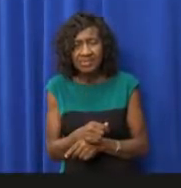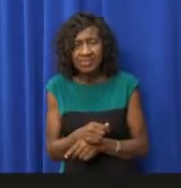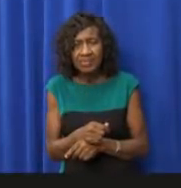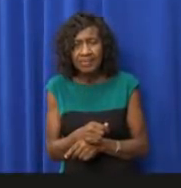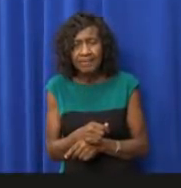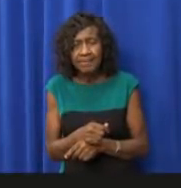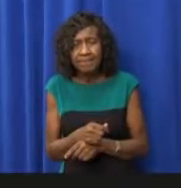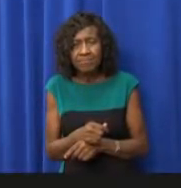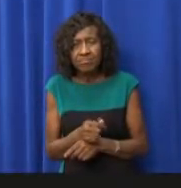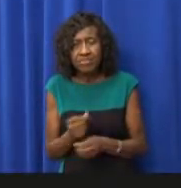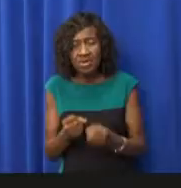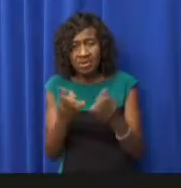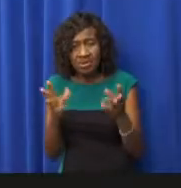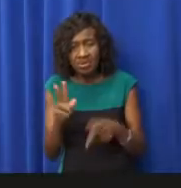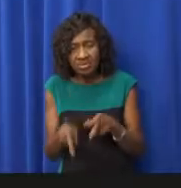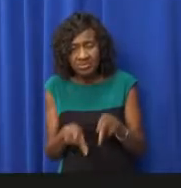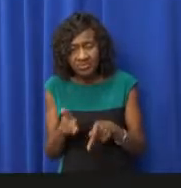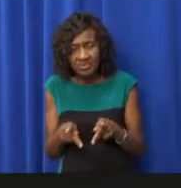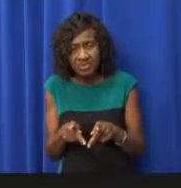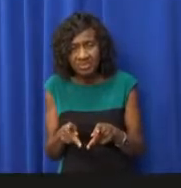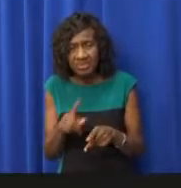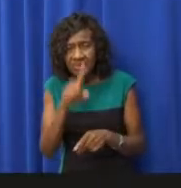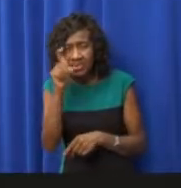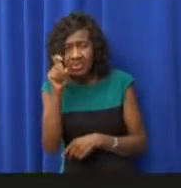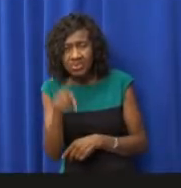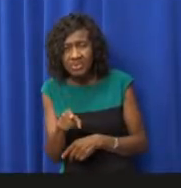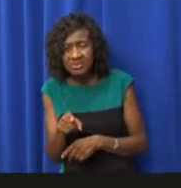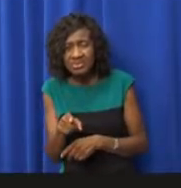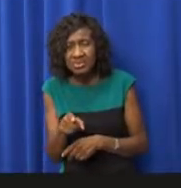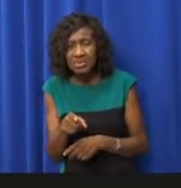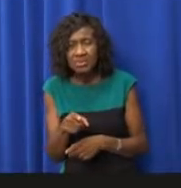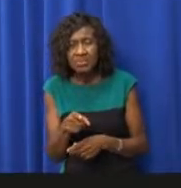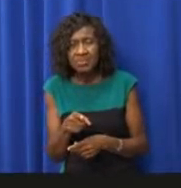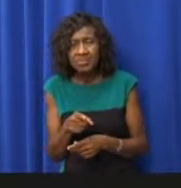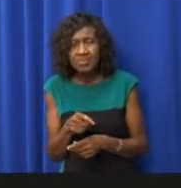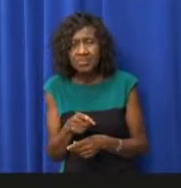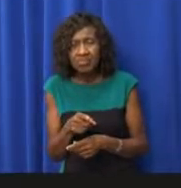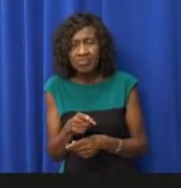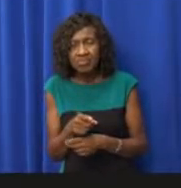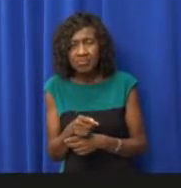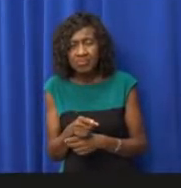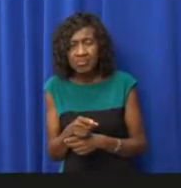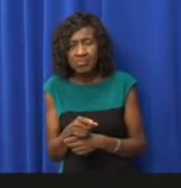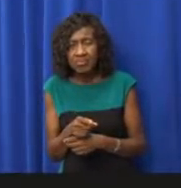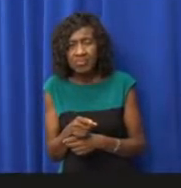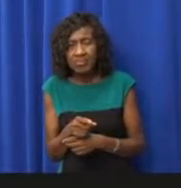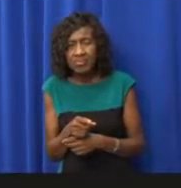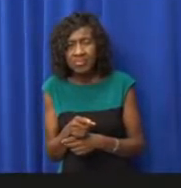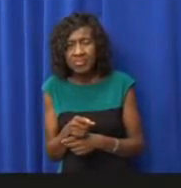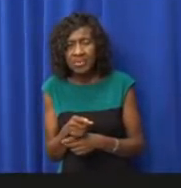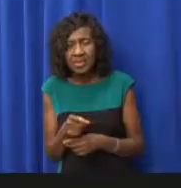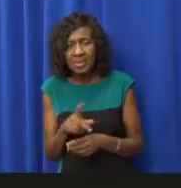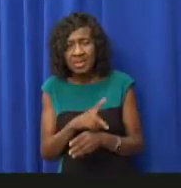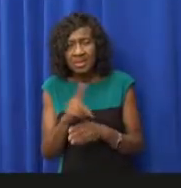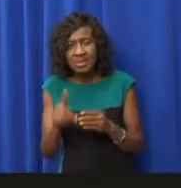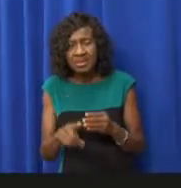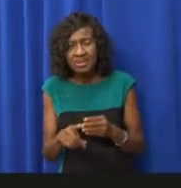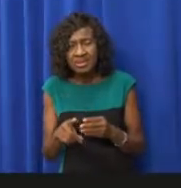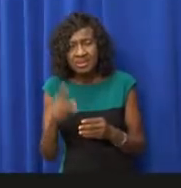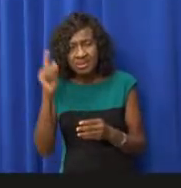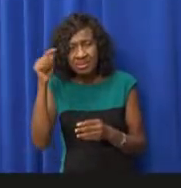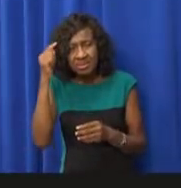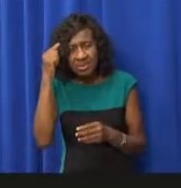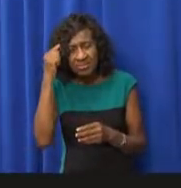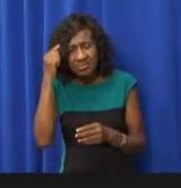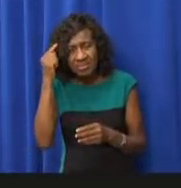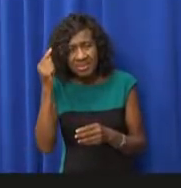So, I mean, what's the situation with these figures? I mean, is it because government just predicts the 4,200